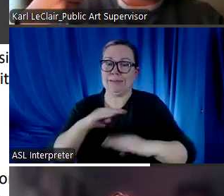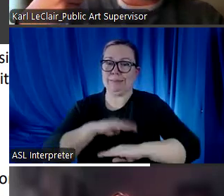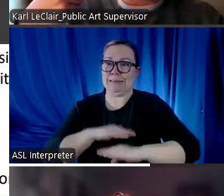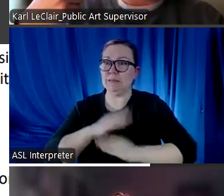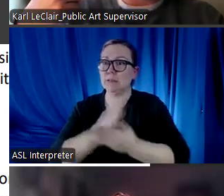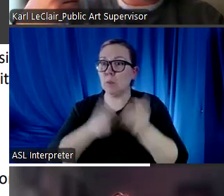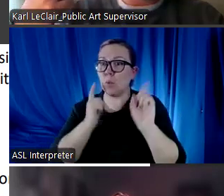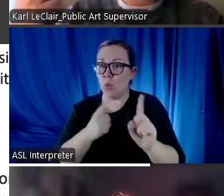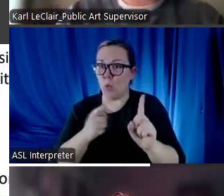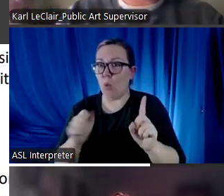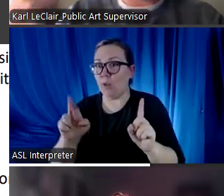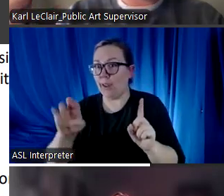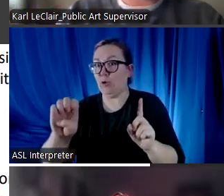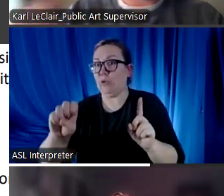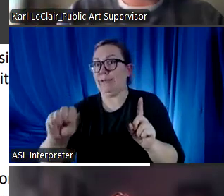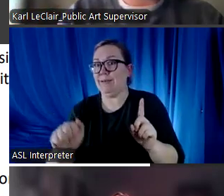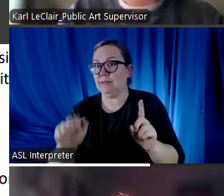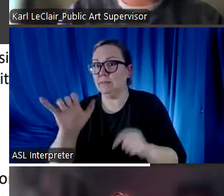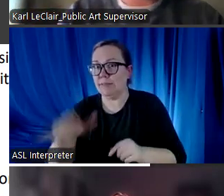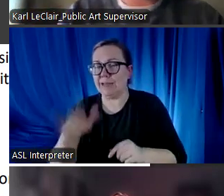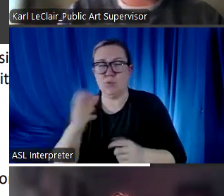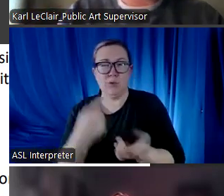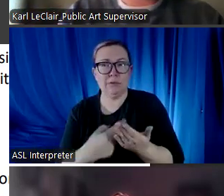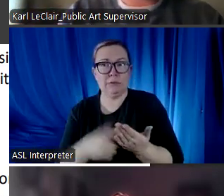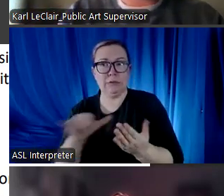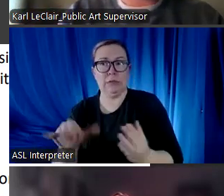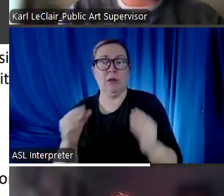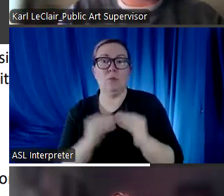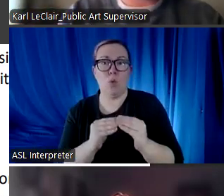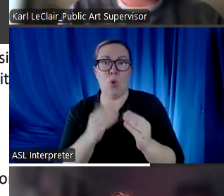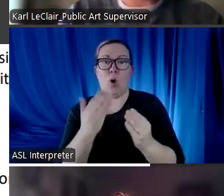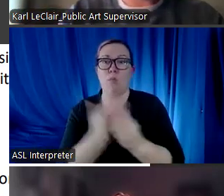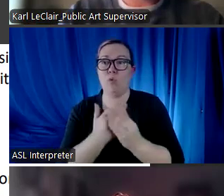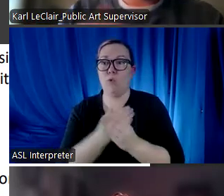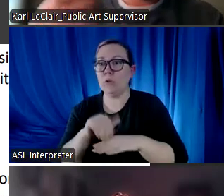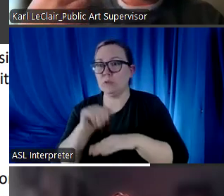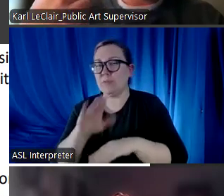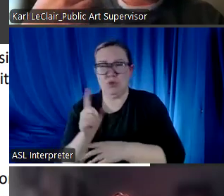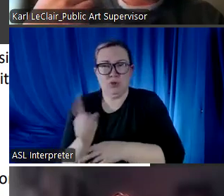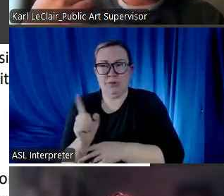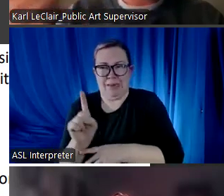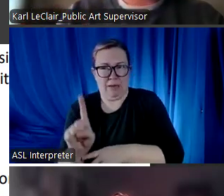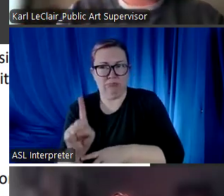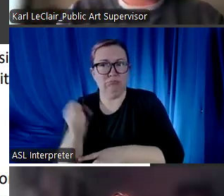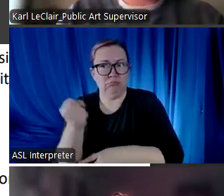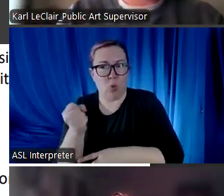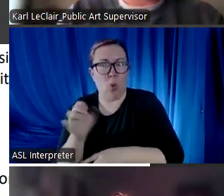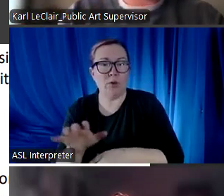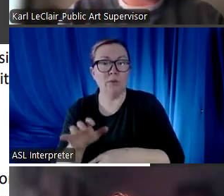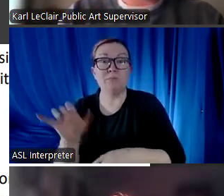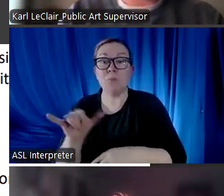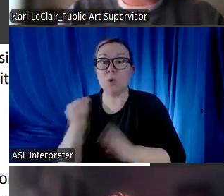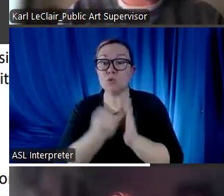areas. So we'll talk a little bit more about portfolio submissions in a minute, but we're also looking for an